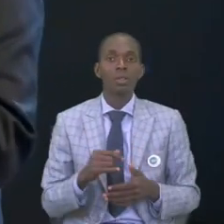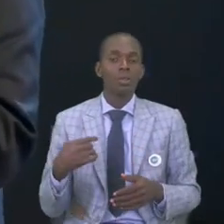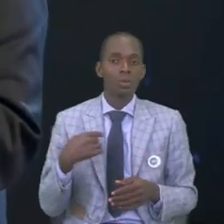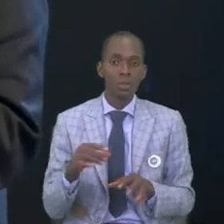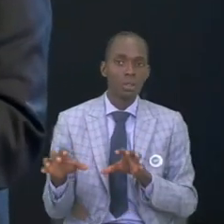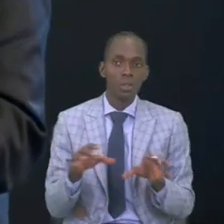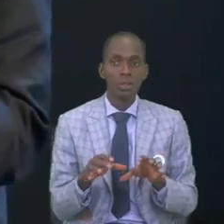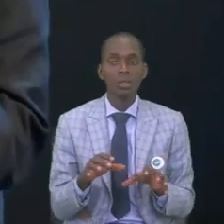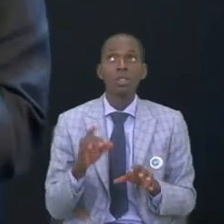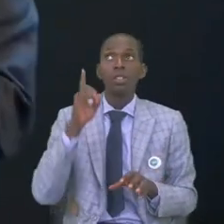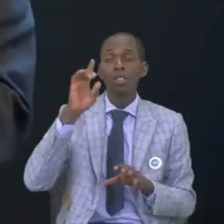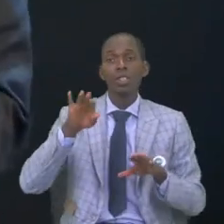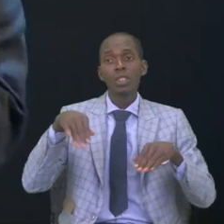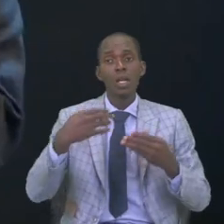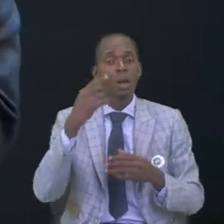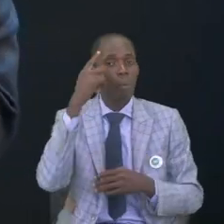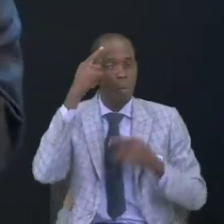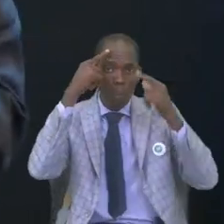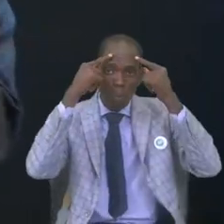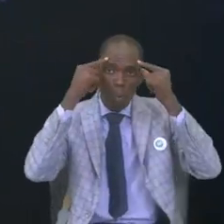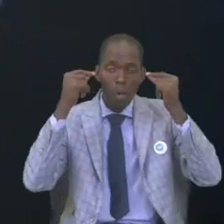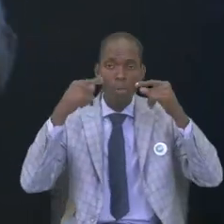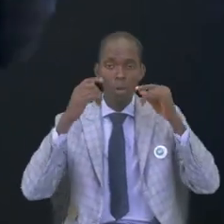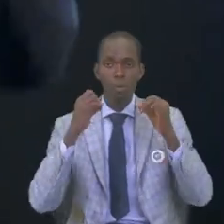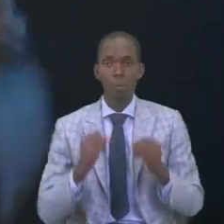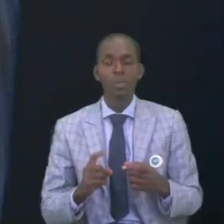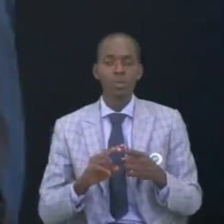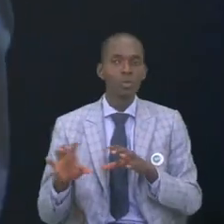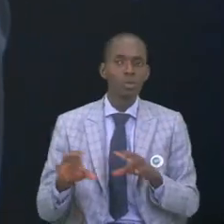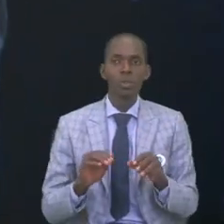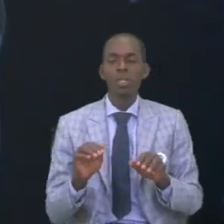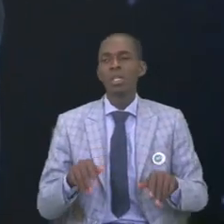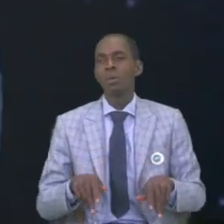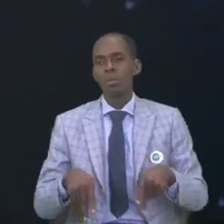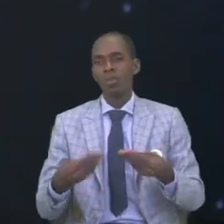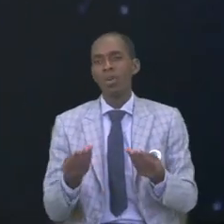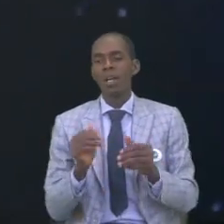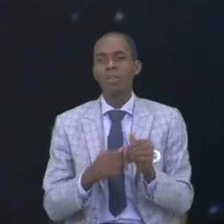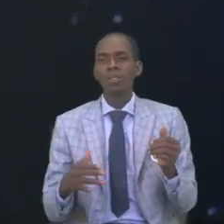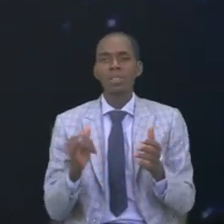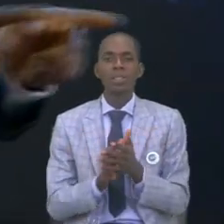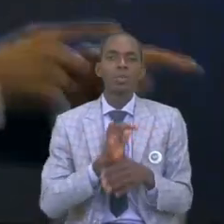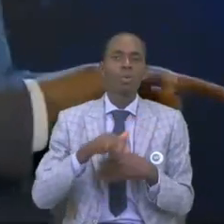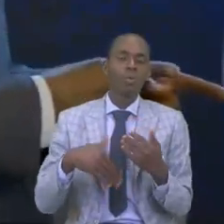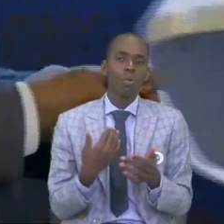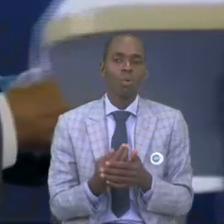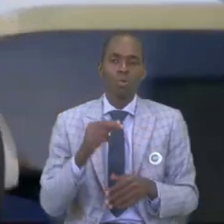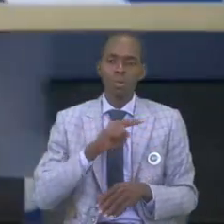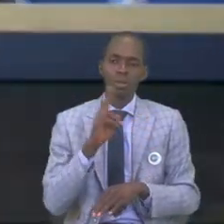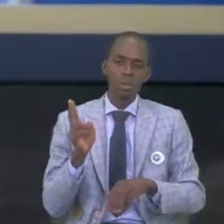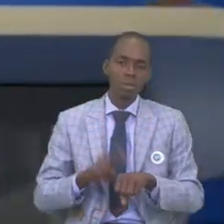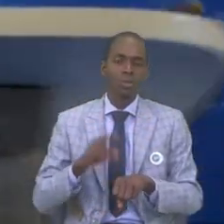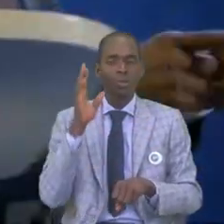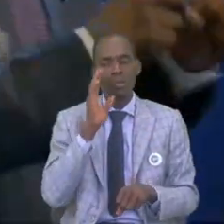gave Moses the power to do and to provide everything the whole nation will need. And when he called